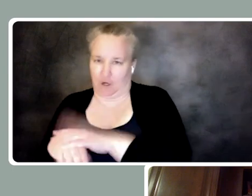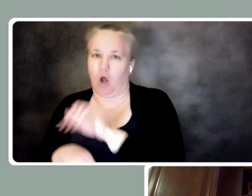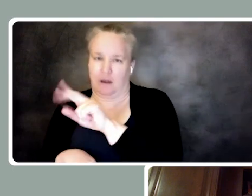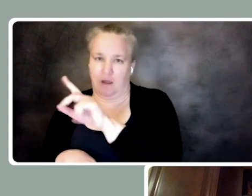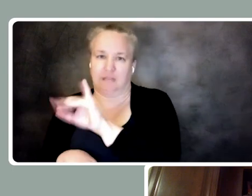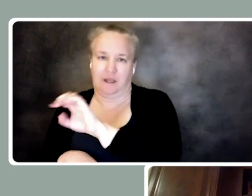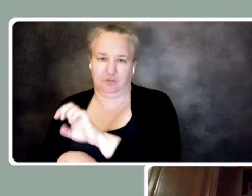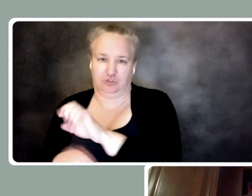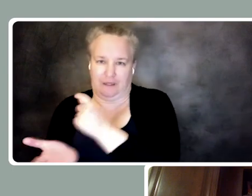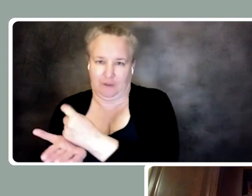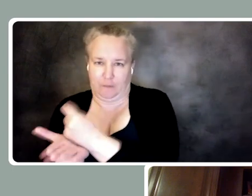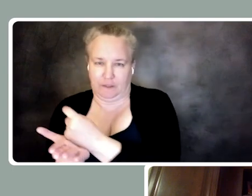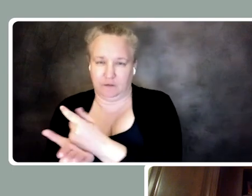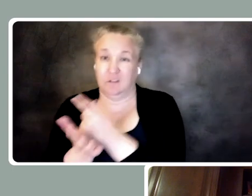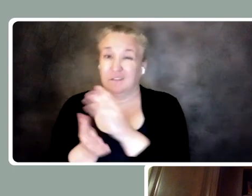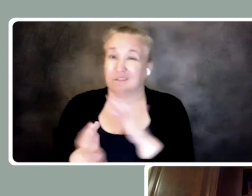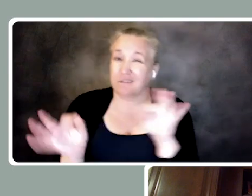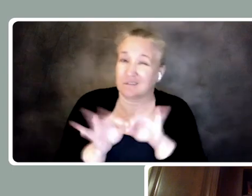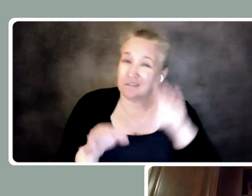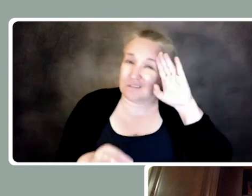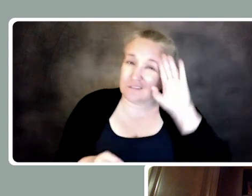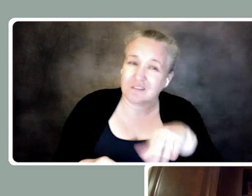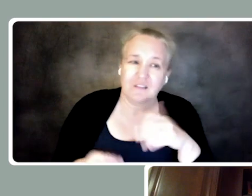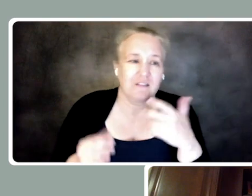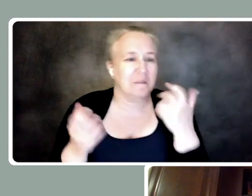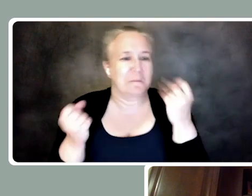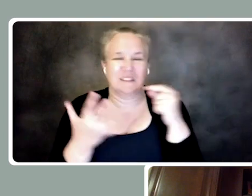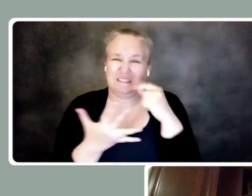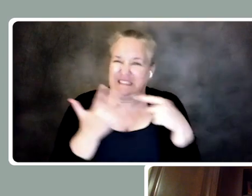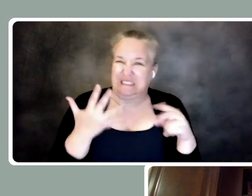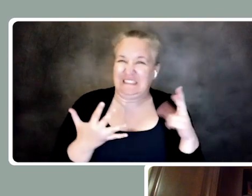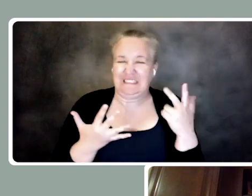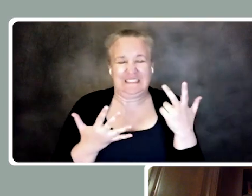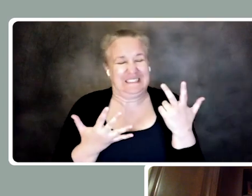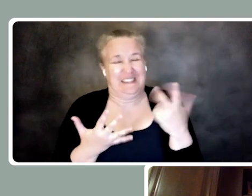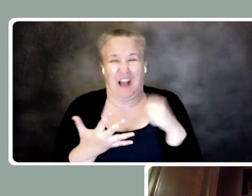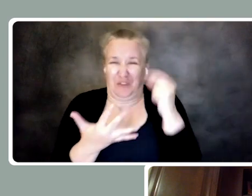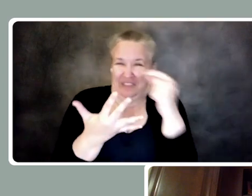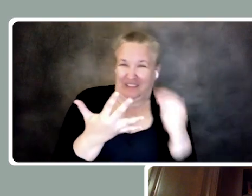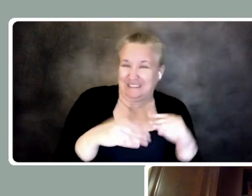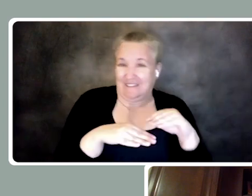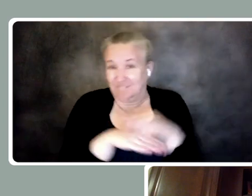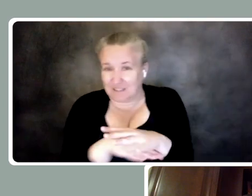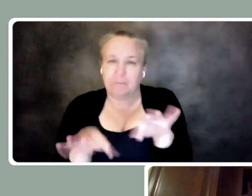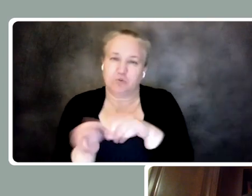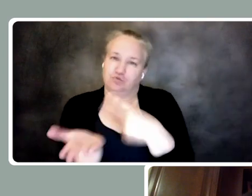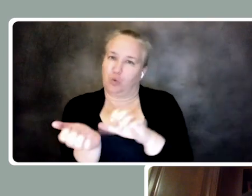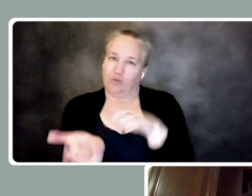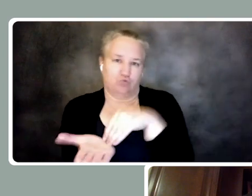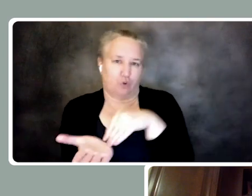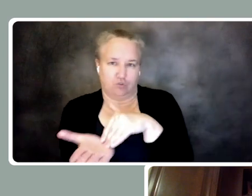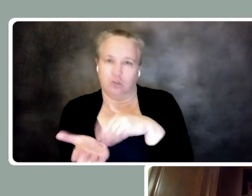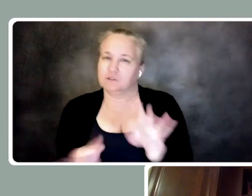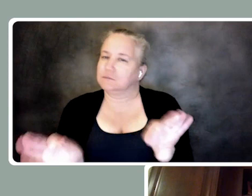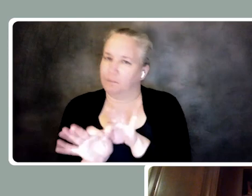one of the big things is there are so many nuances when it comes to this question that checking with your provider is going to be super